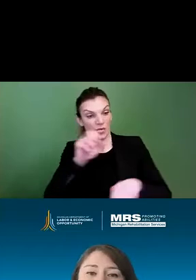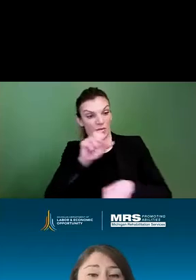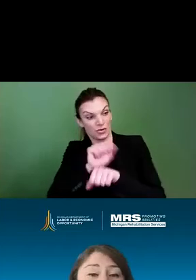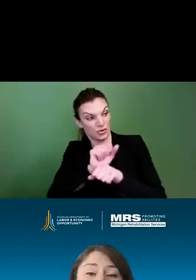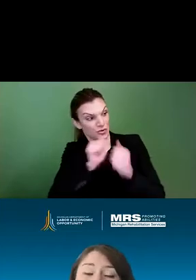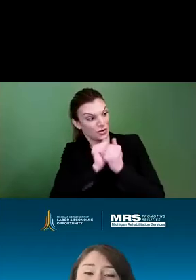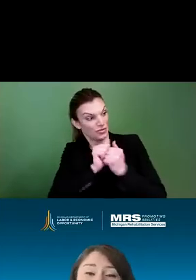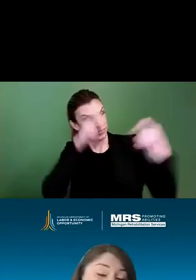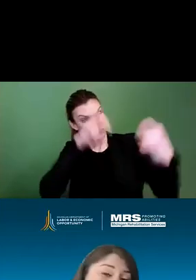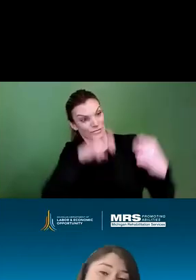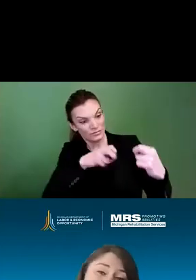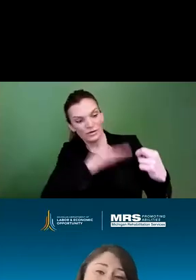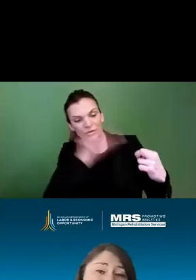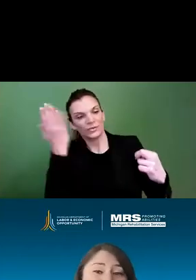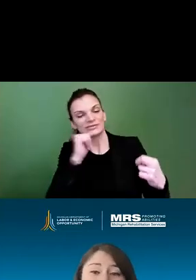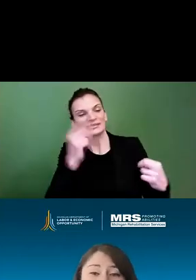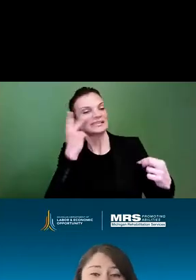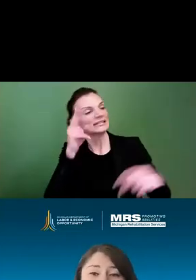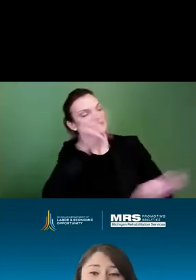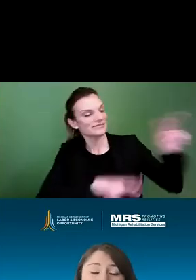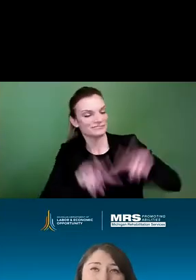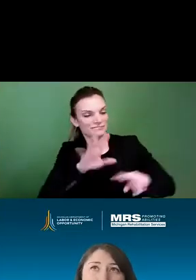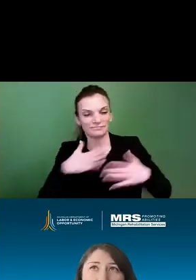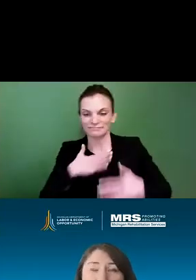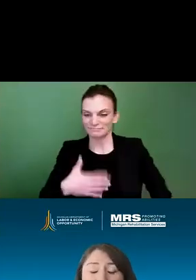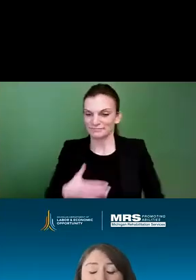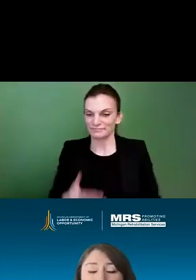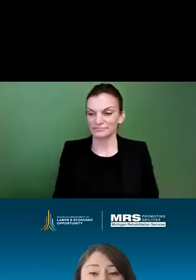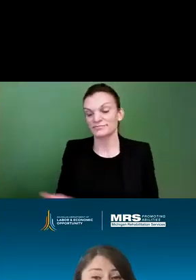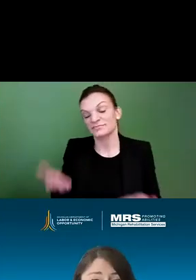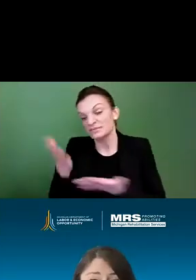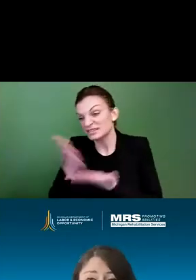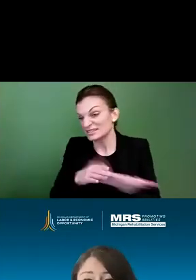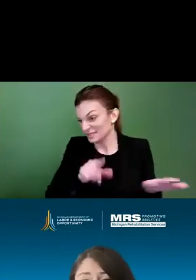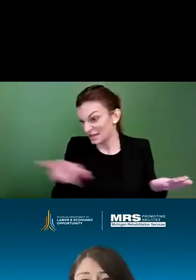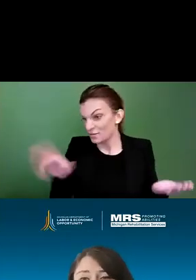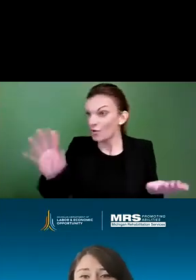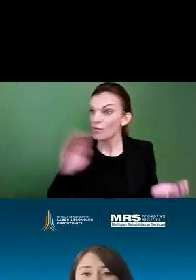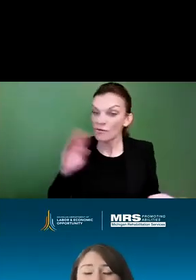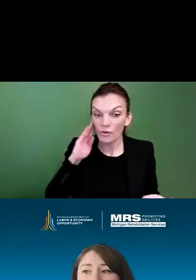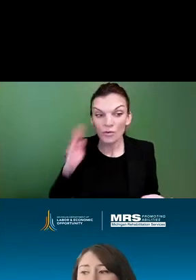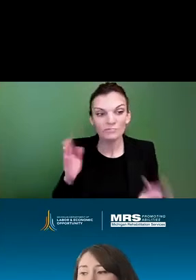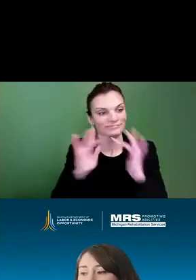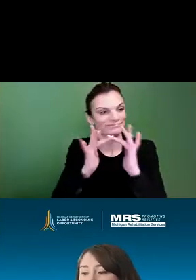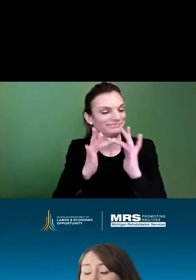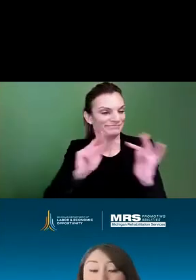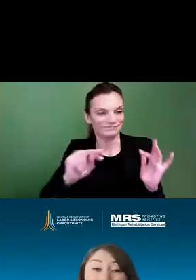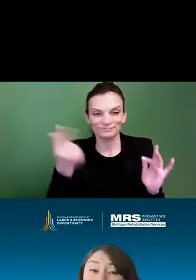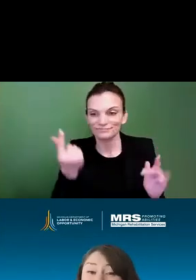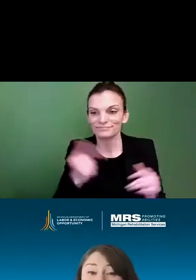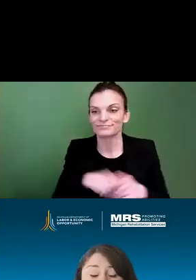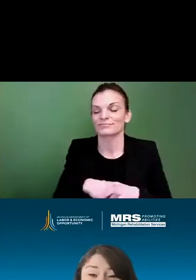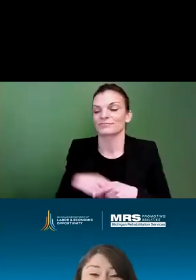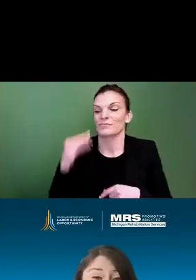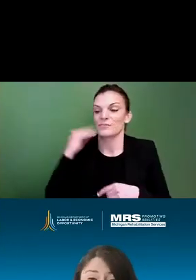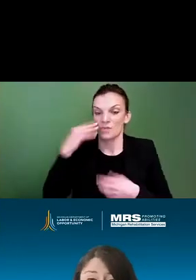Inequality, not everyone has a space for a home office or appropriate internet, or a